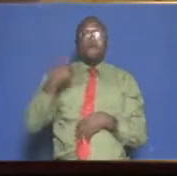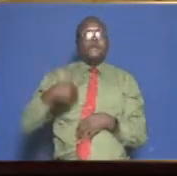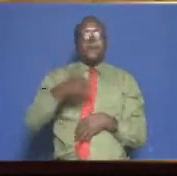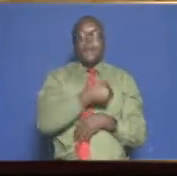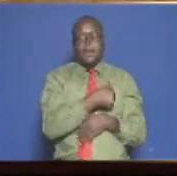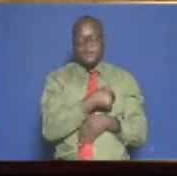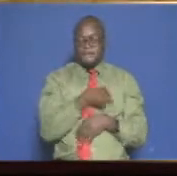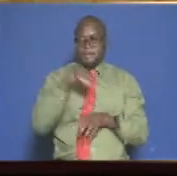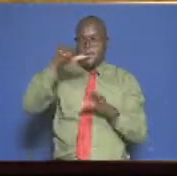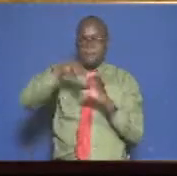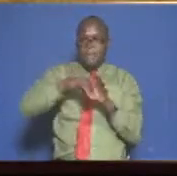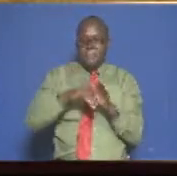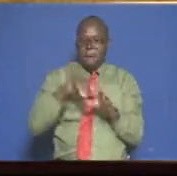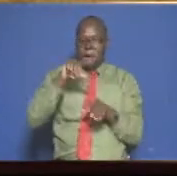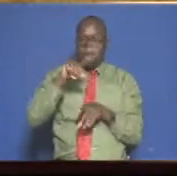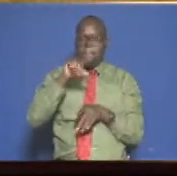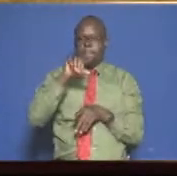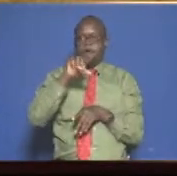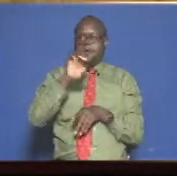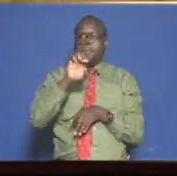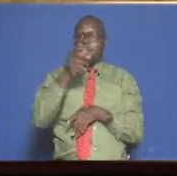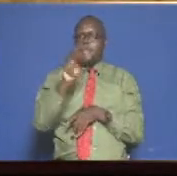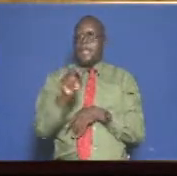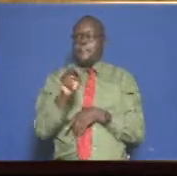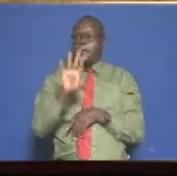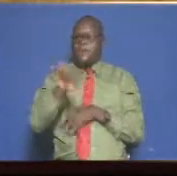The member for GEM may want to put in